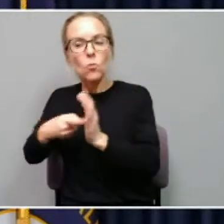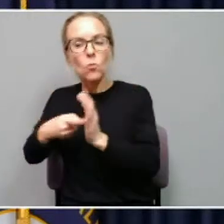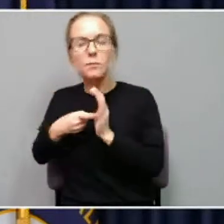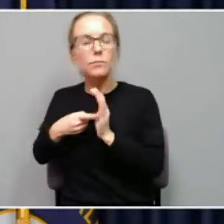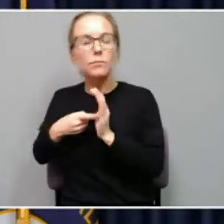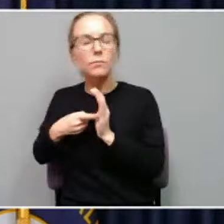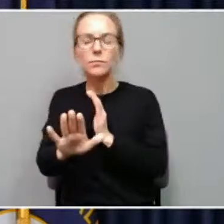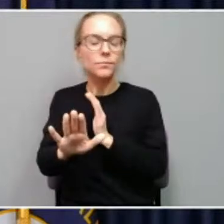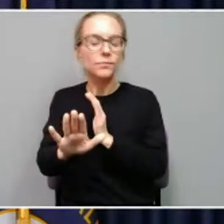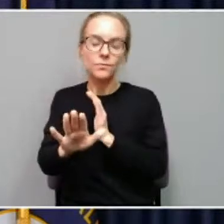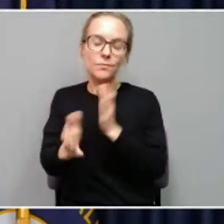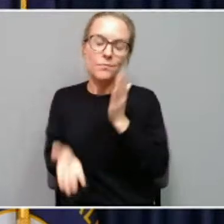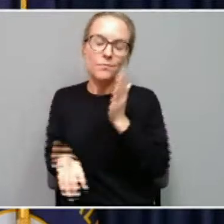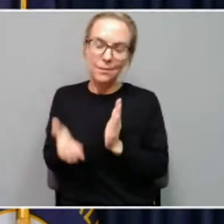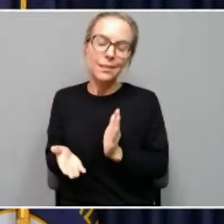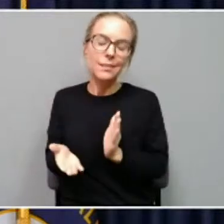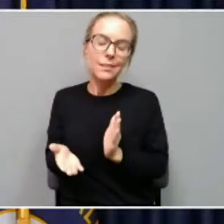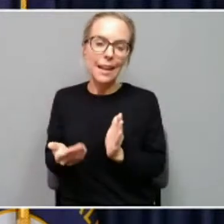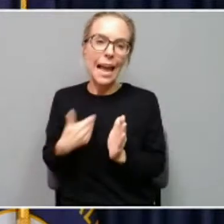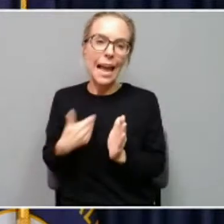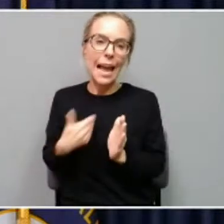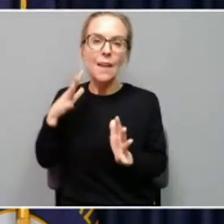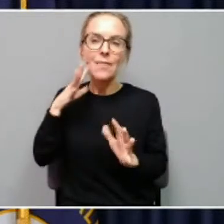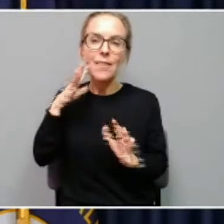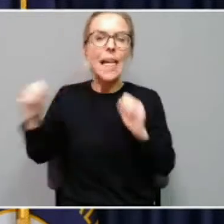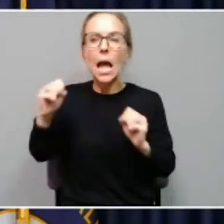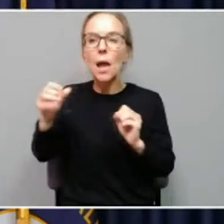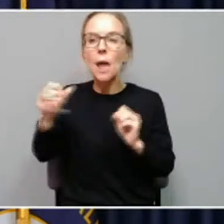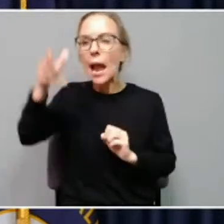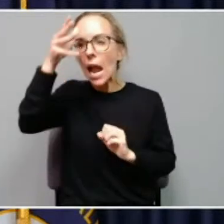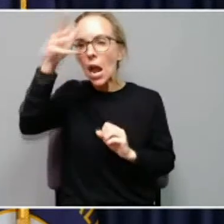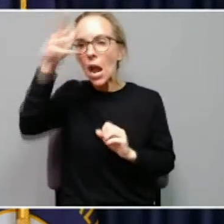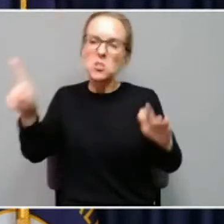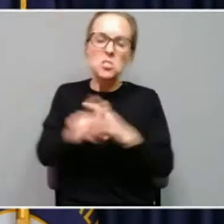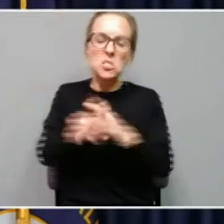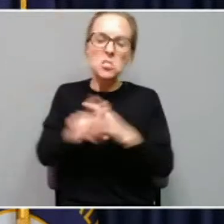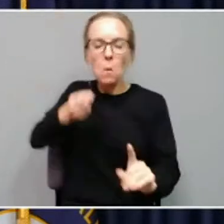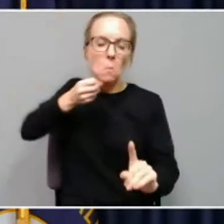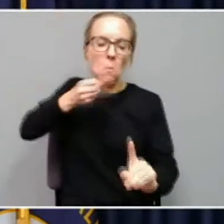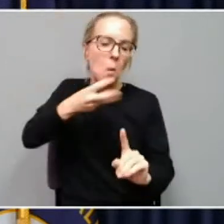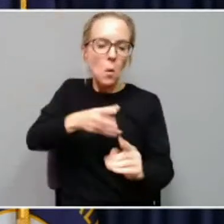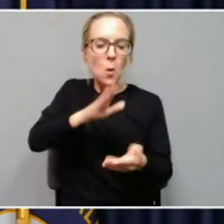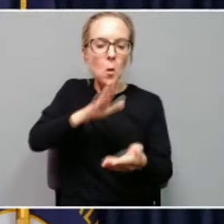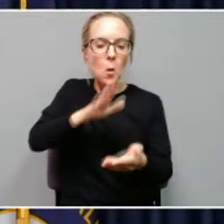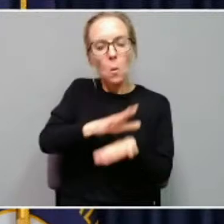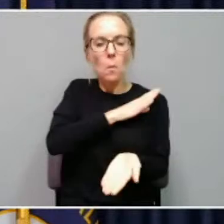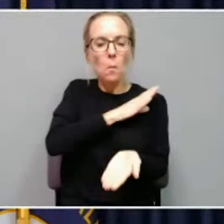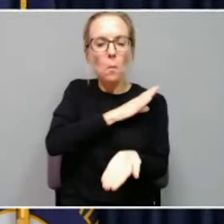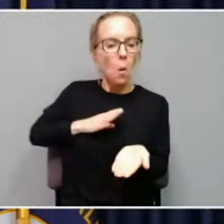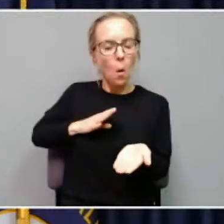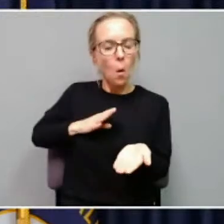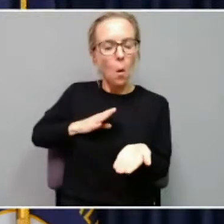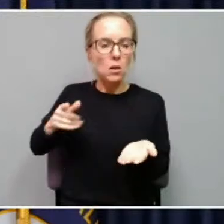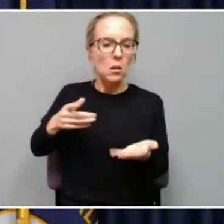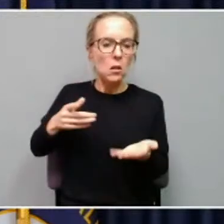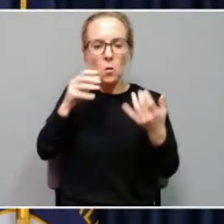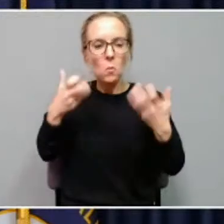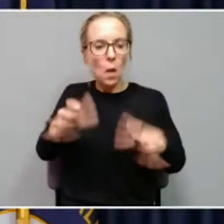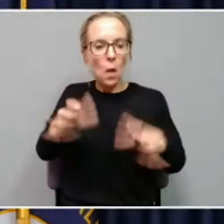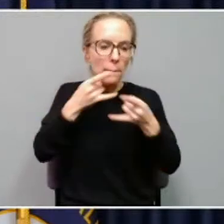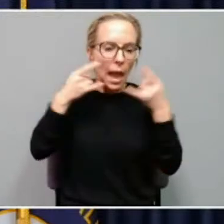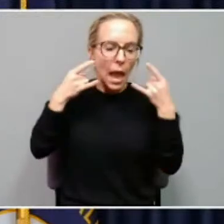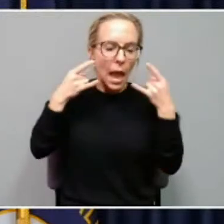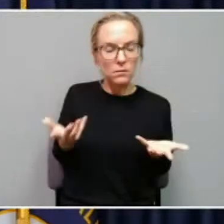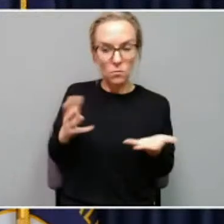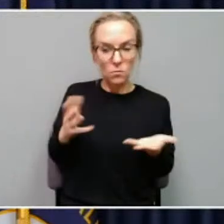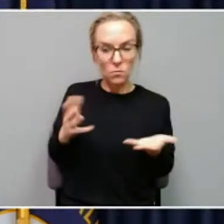listen, you may have the loudest parents who otherwise would show up and yell at a school board meeting happy. But when school's